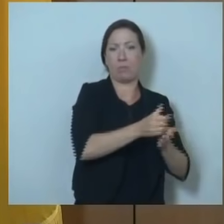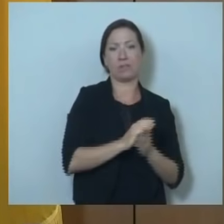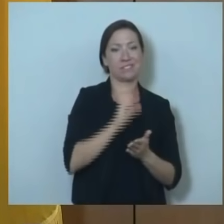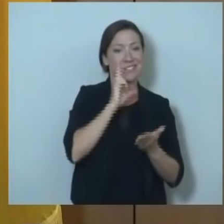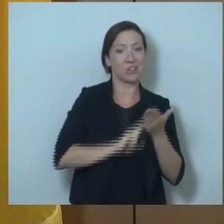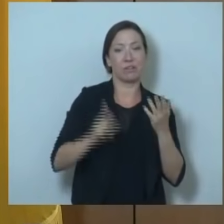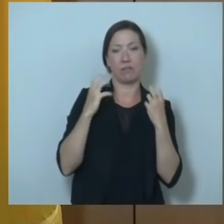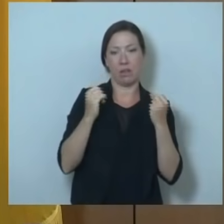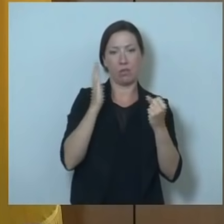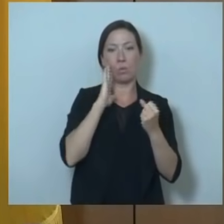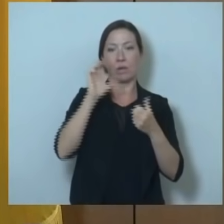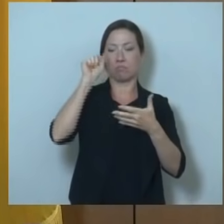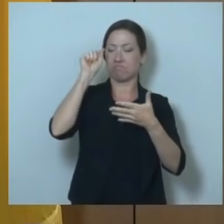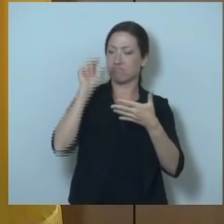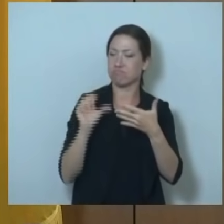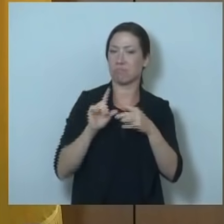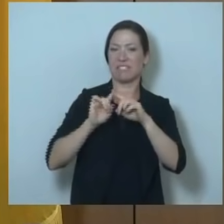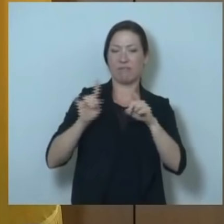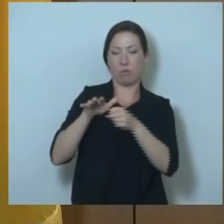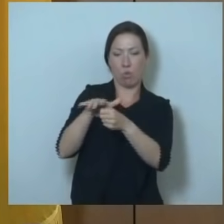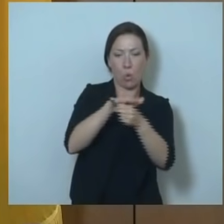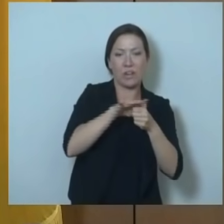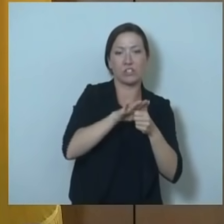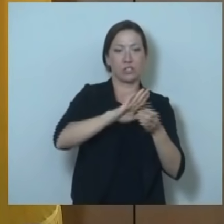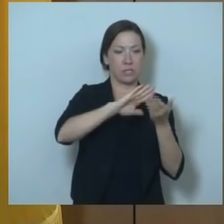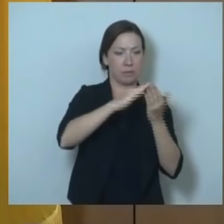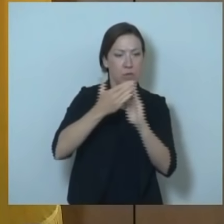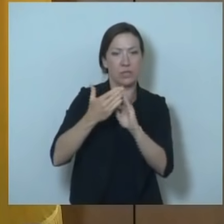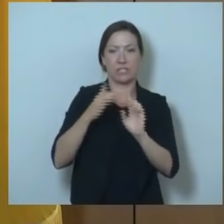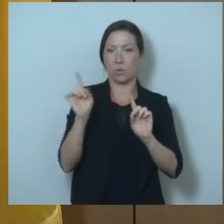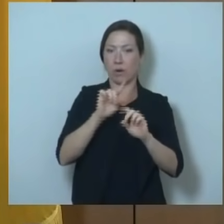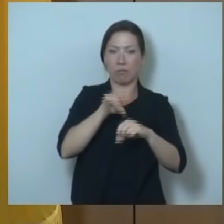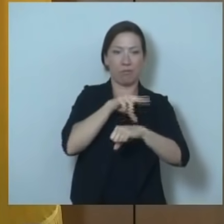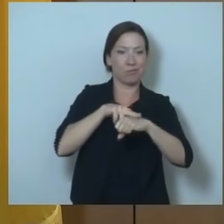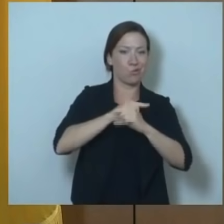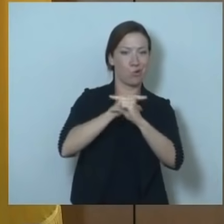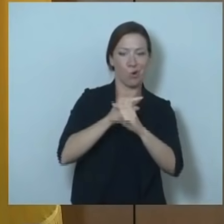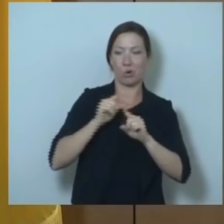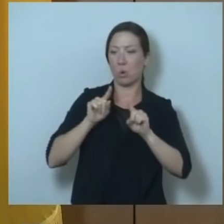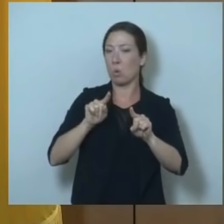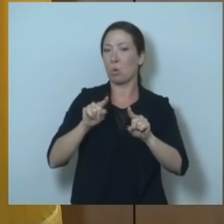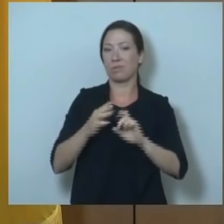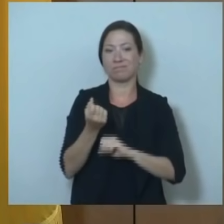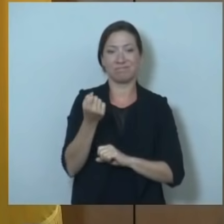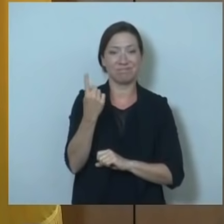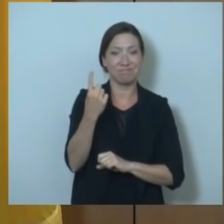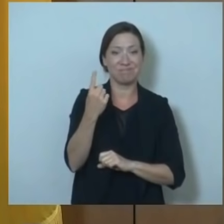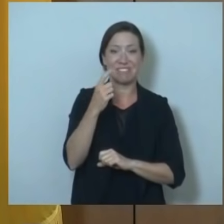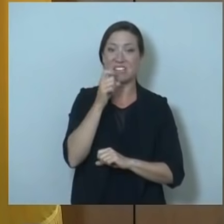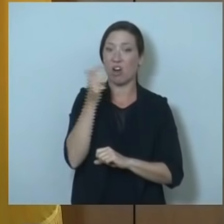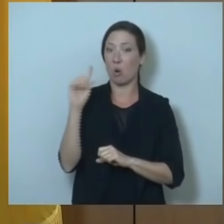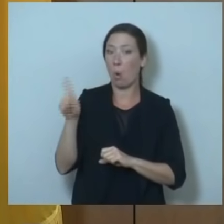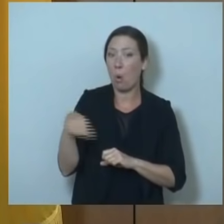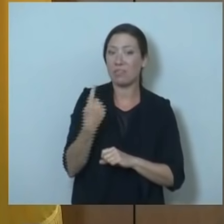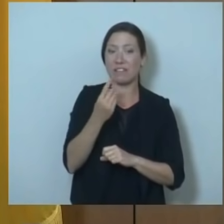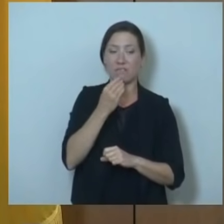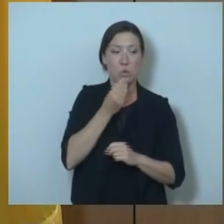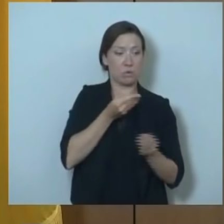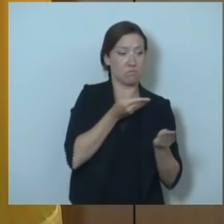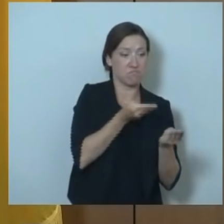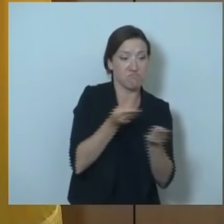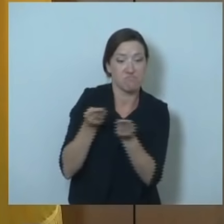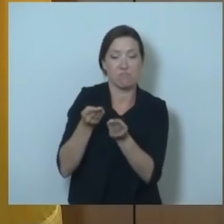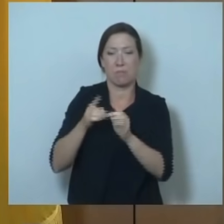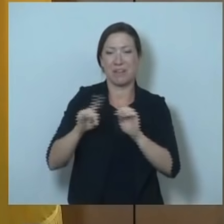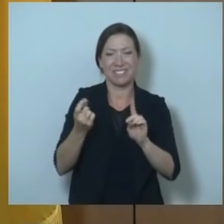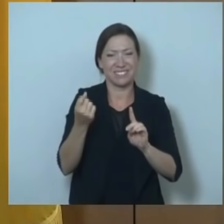and communities that we're in, and that it's not just delivering food in places that really need it, that don't have ready access to